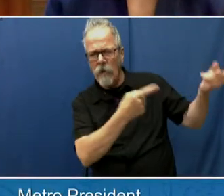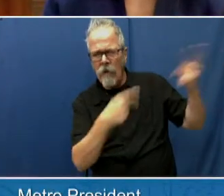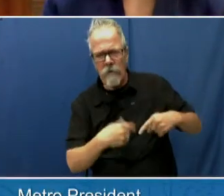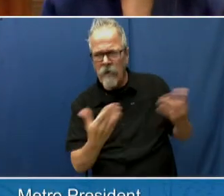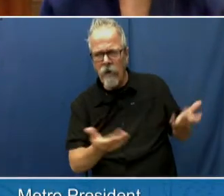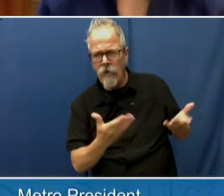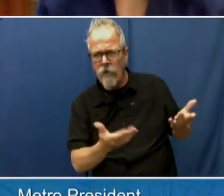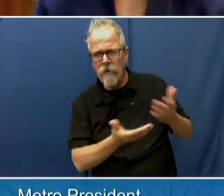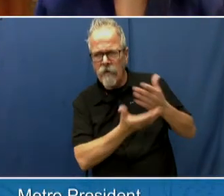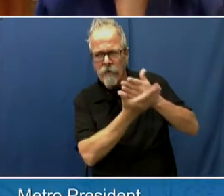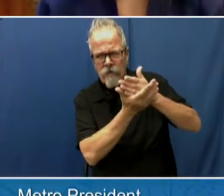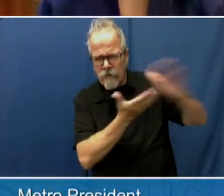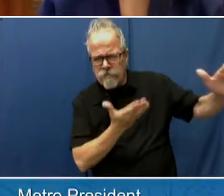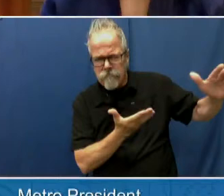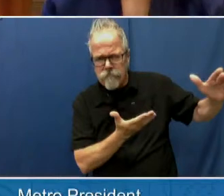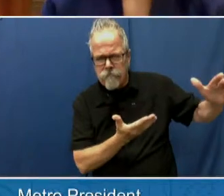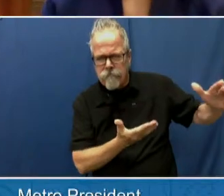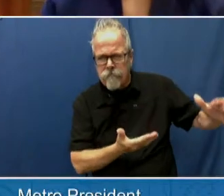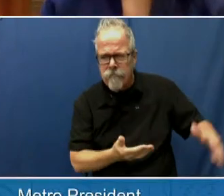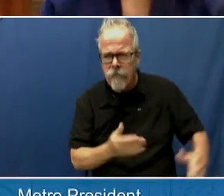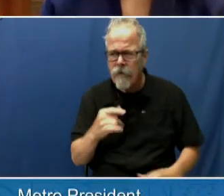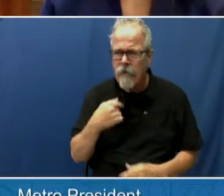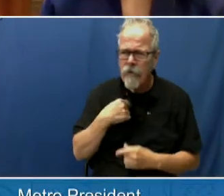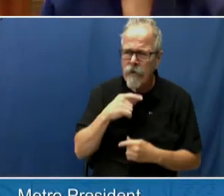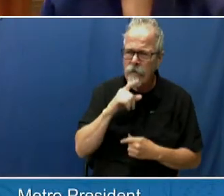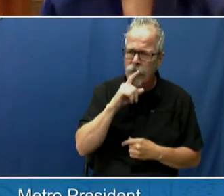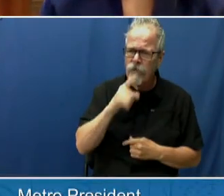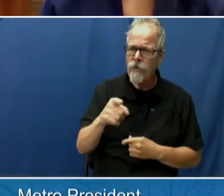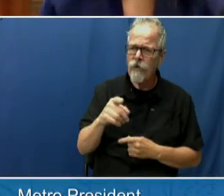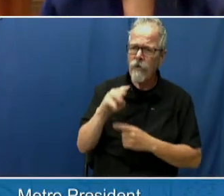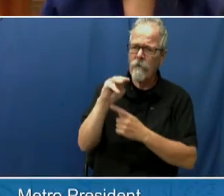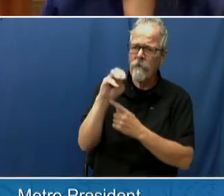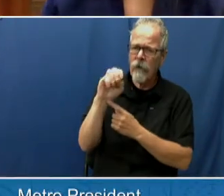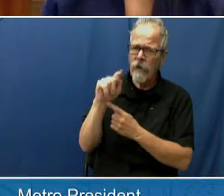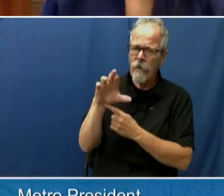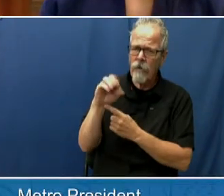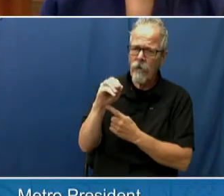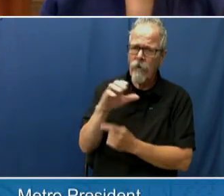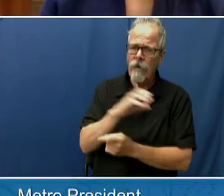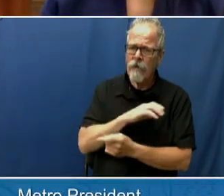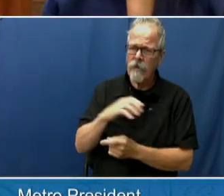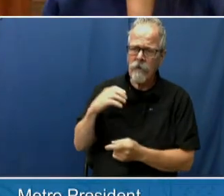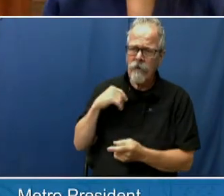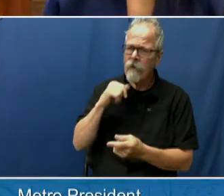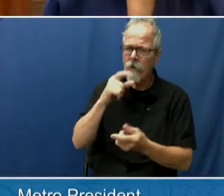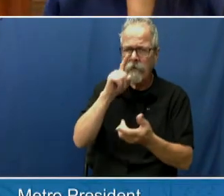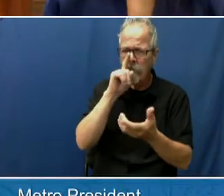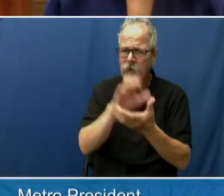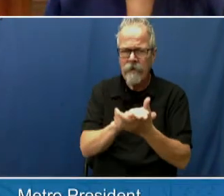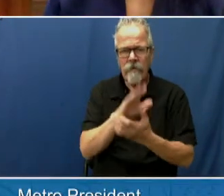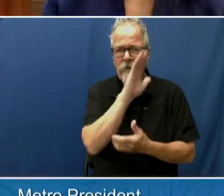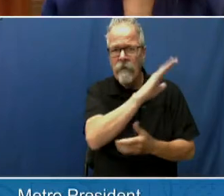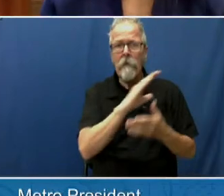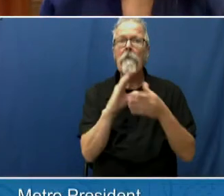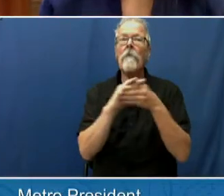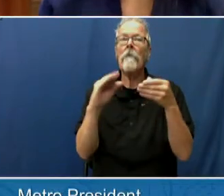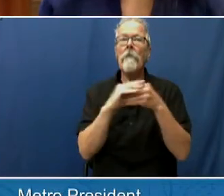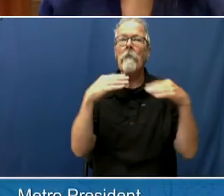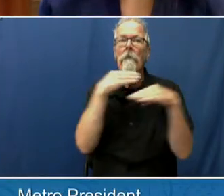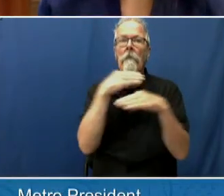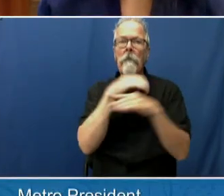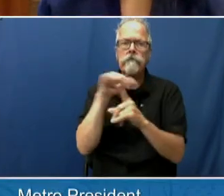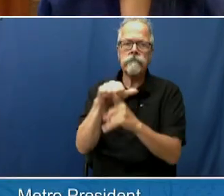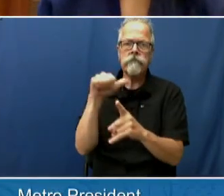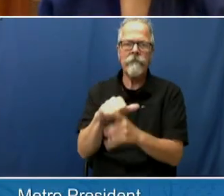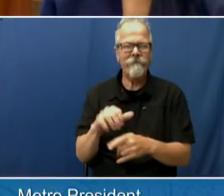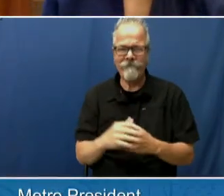surprised to hear the Metro Council President say, "Don't take their bait." But I hope that all those thinking about fighting in our community